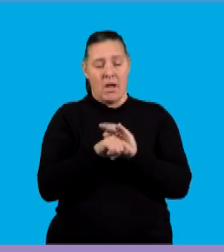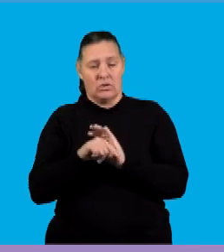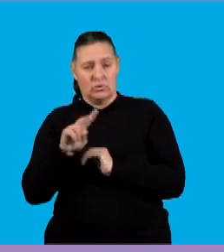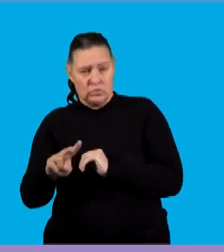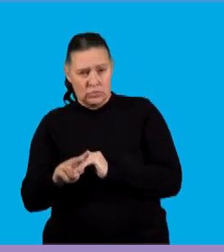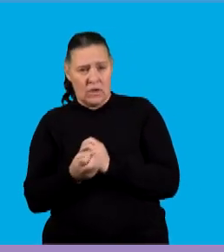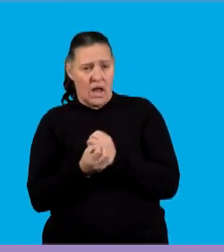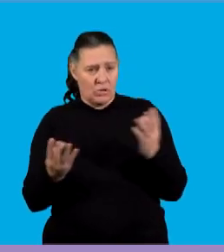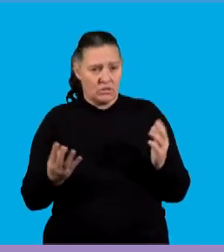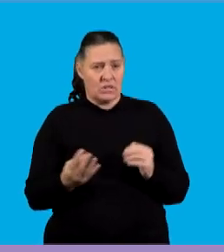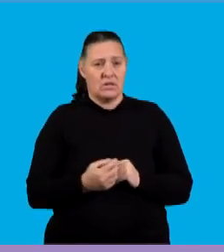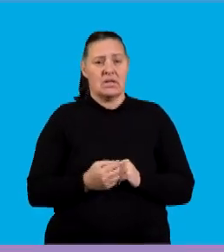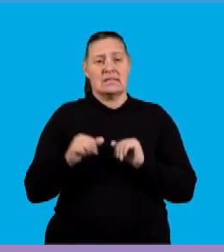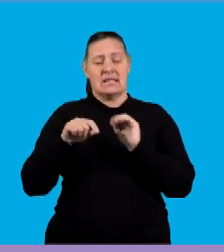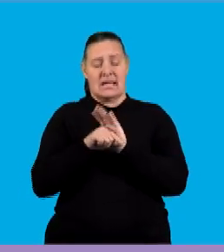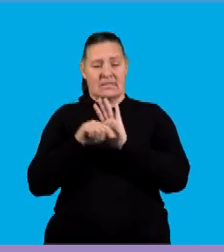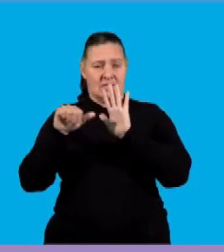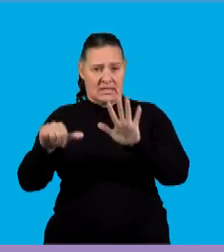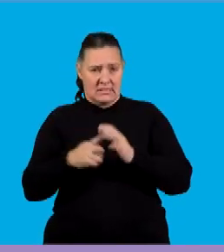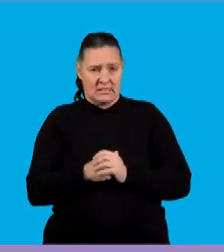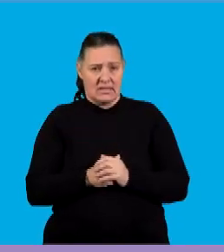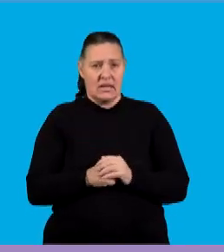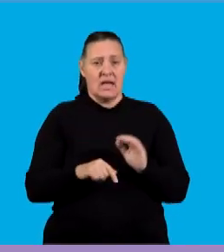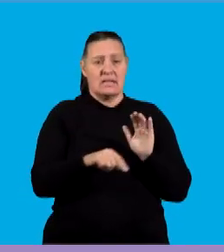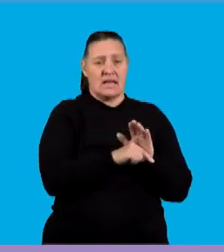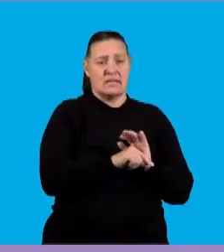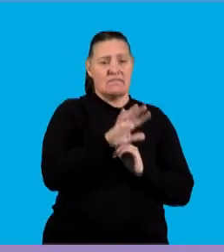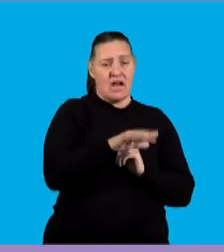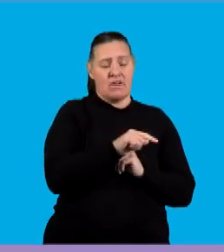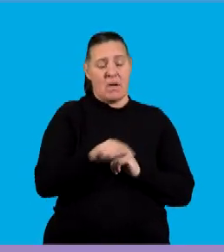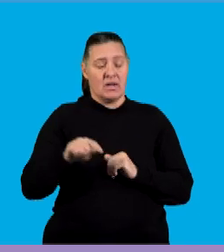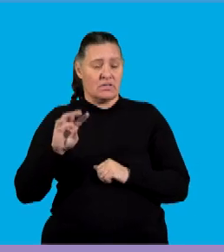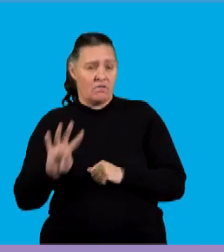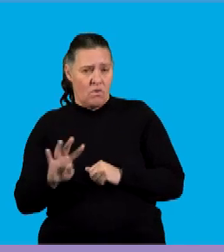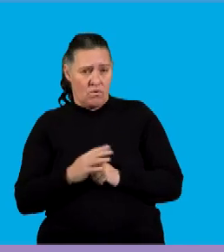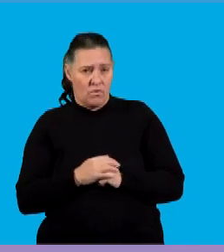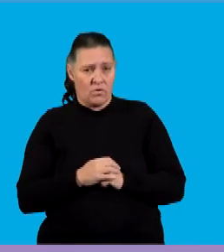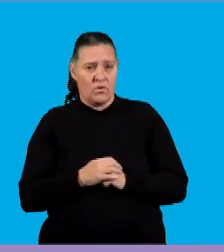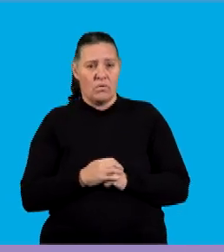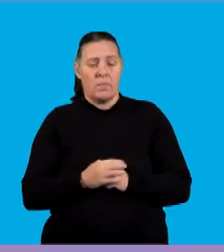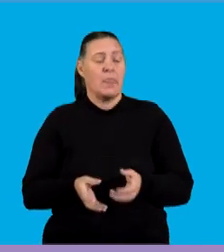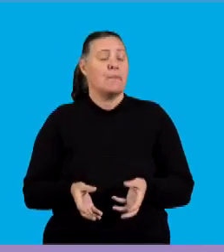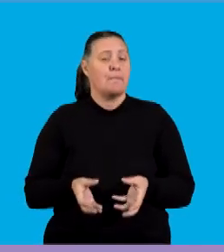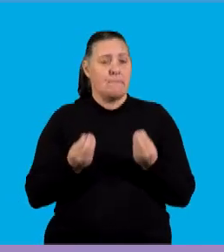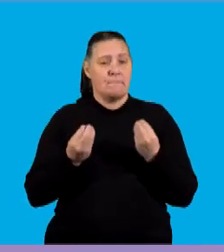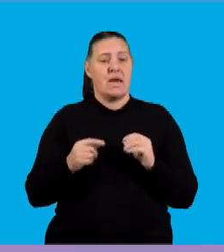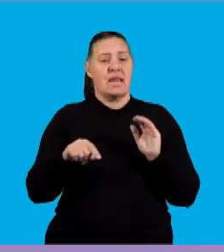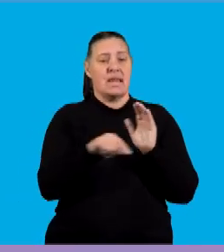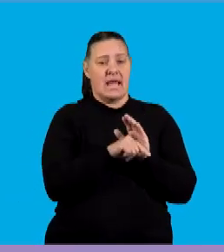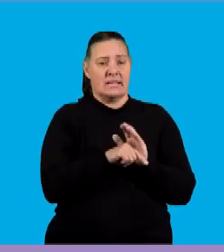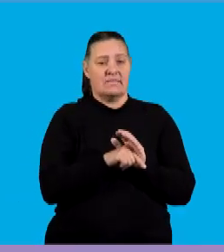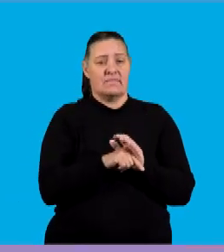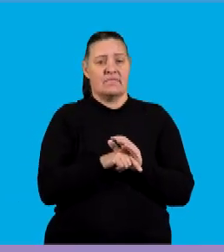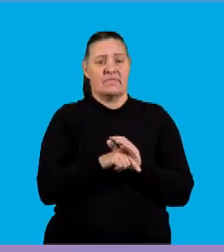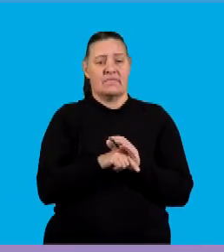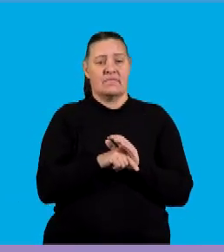what is -5 minus a 4? That is going to give us a -9. Now, a negative